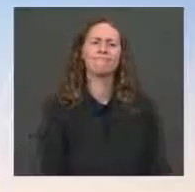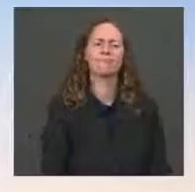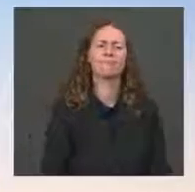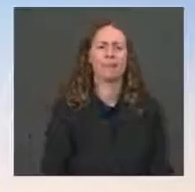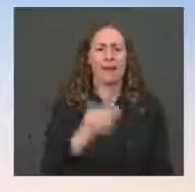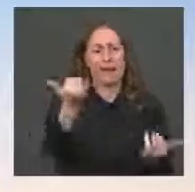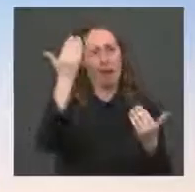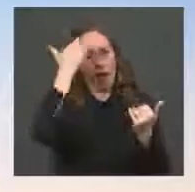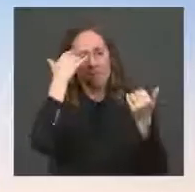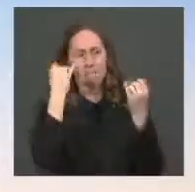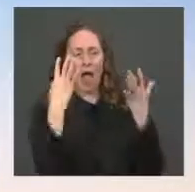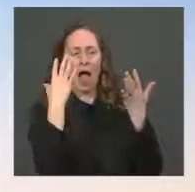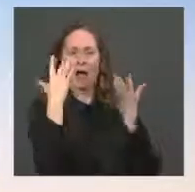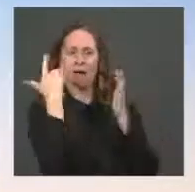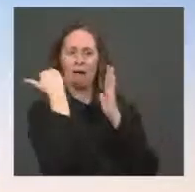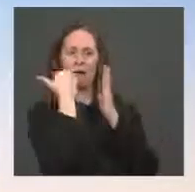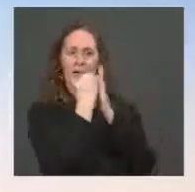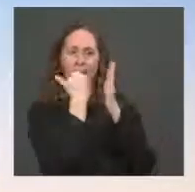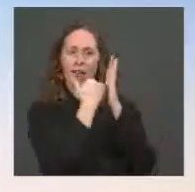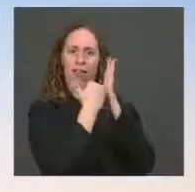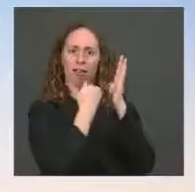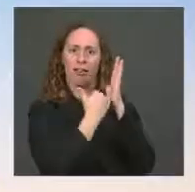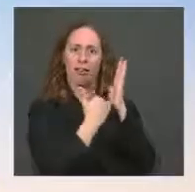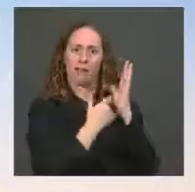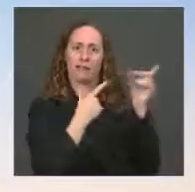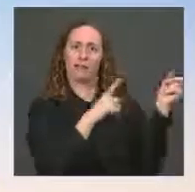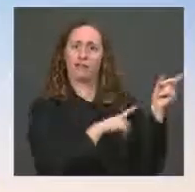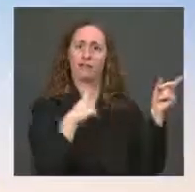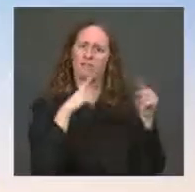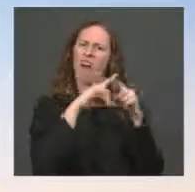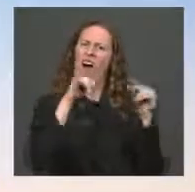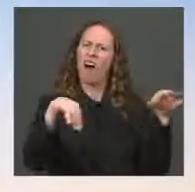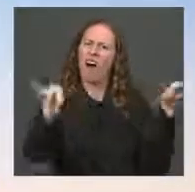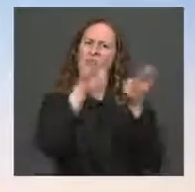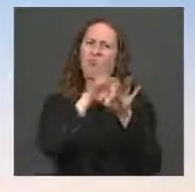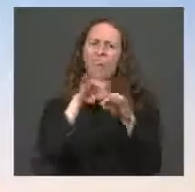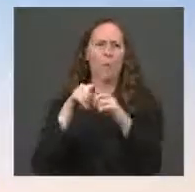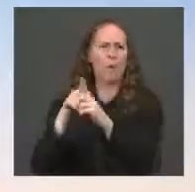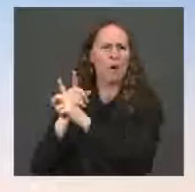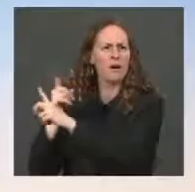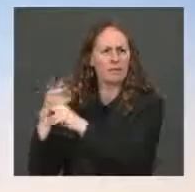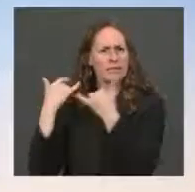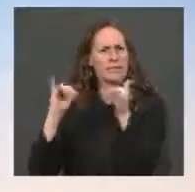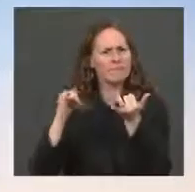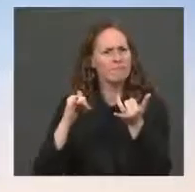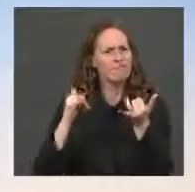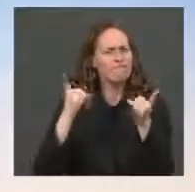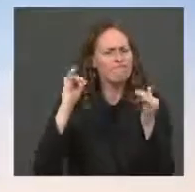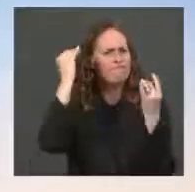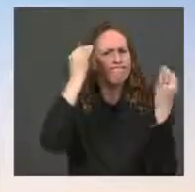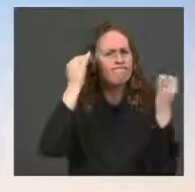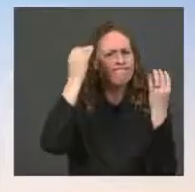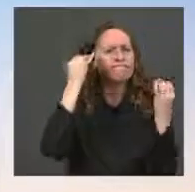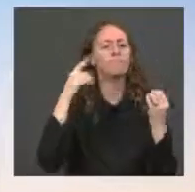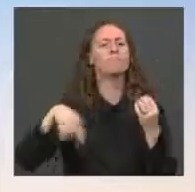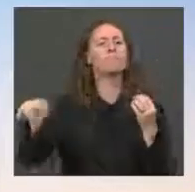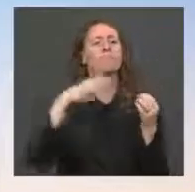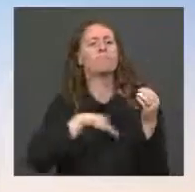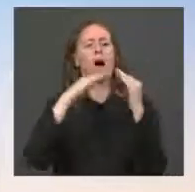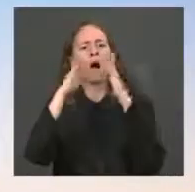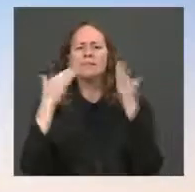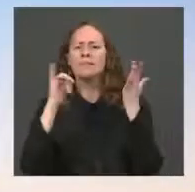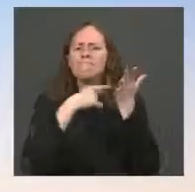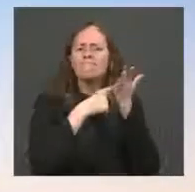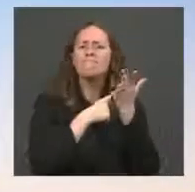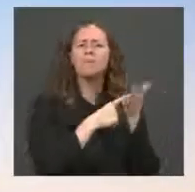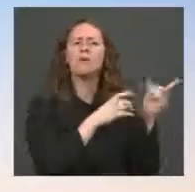you're absolutely right that moving this forward is a priority. It's part of the discussion that senior members of the White House have with leaders in Congress as we're talking about what we